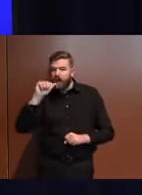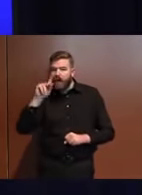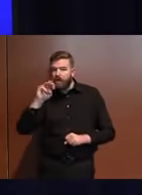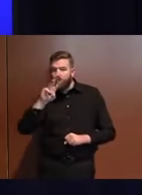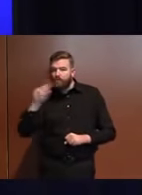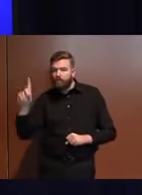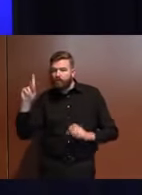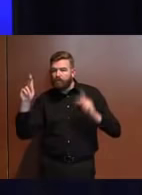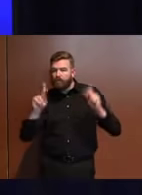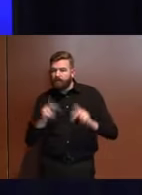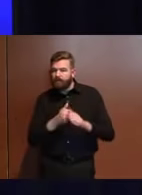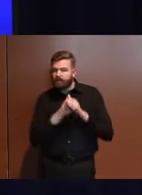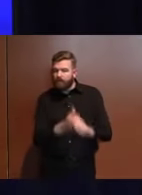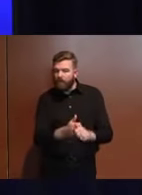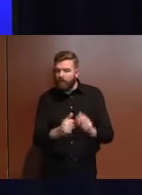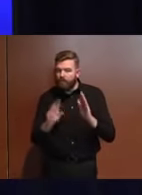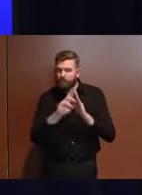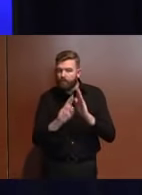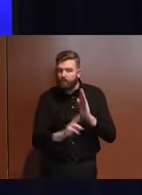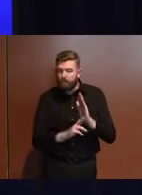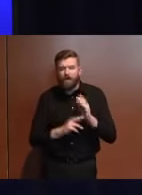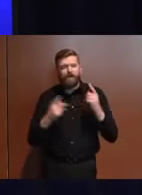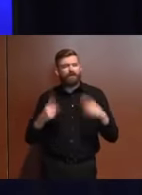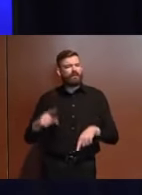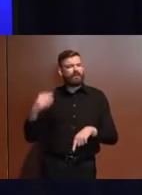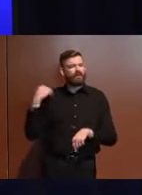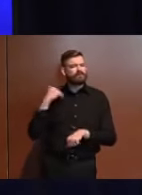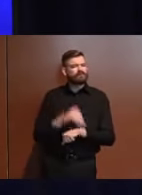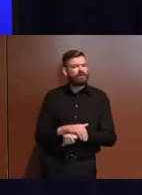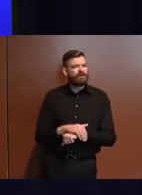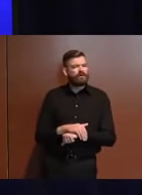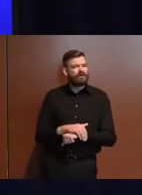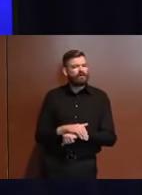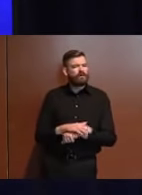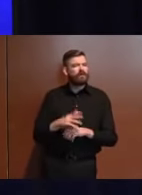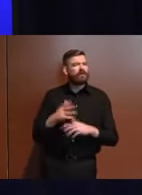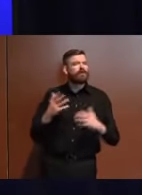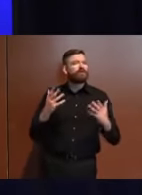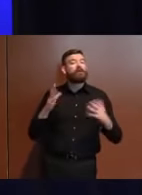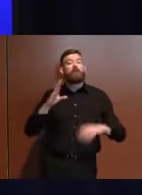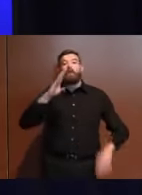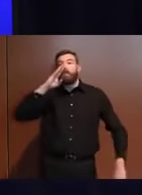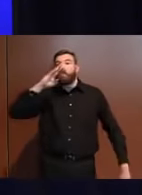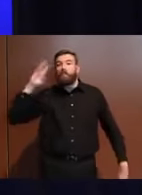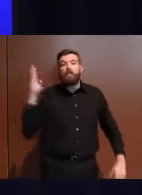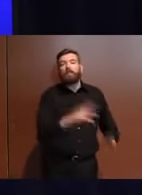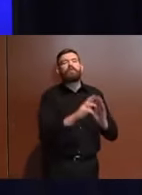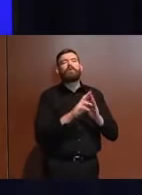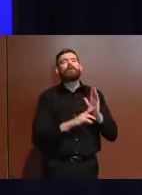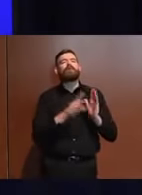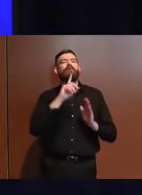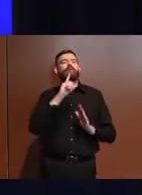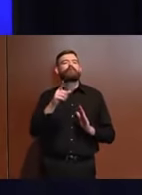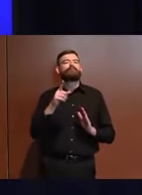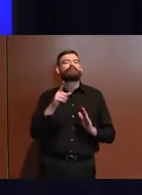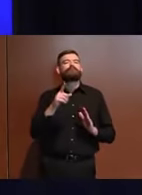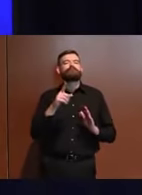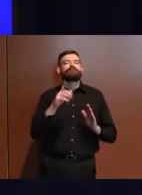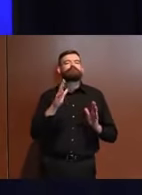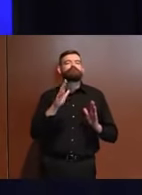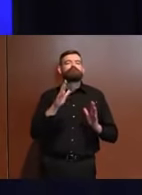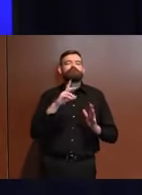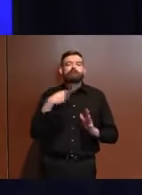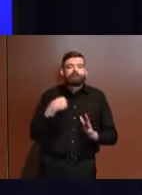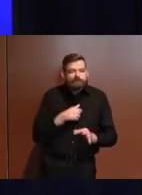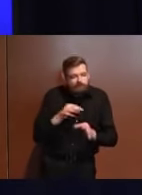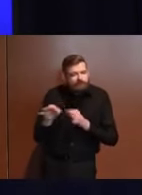one of not of somebody complete disregard. It was one of education, thinking that he was able to